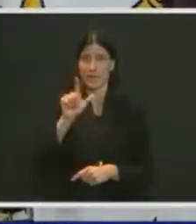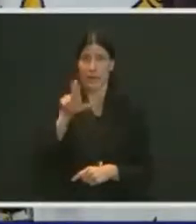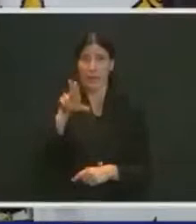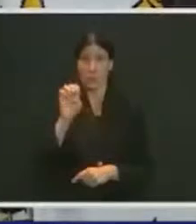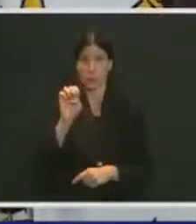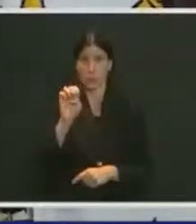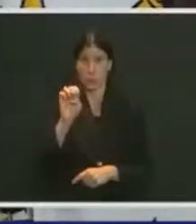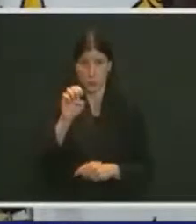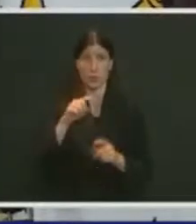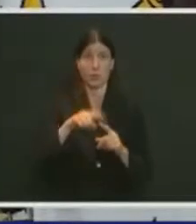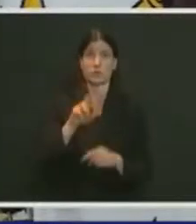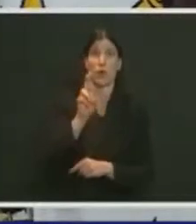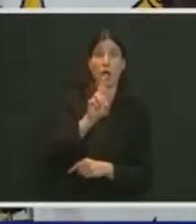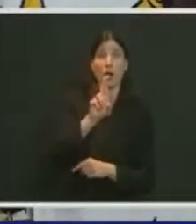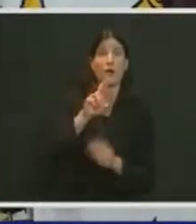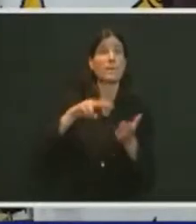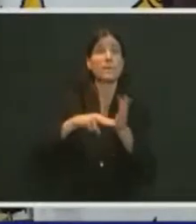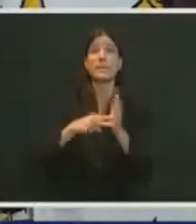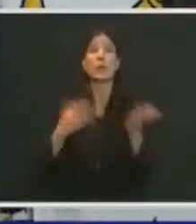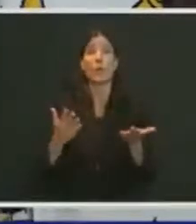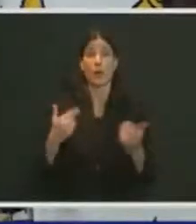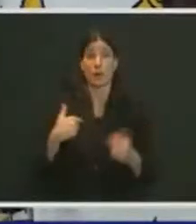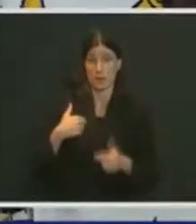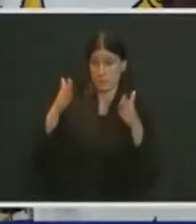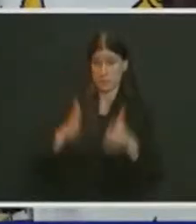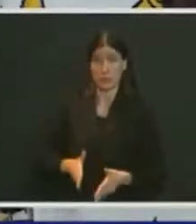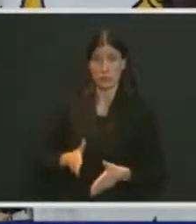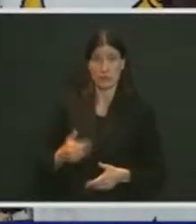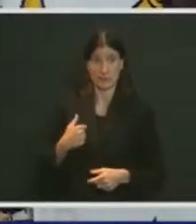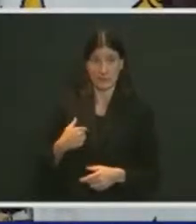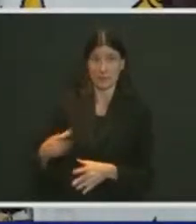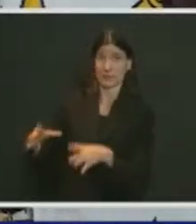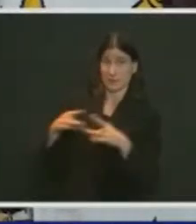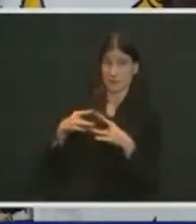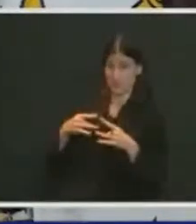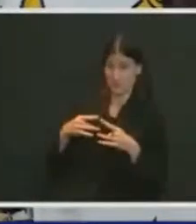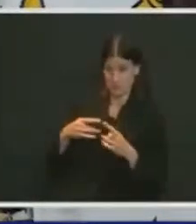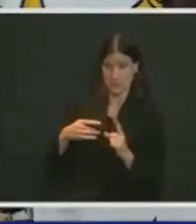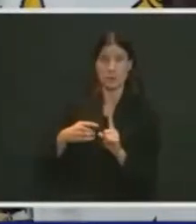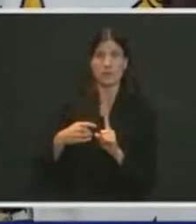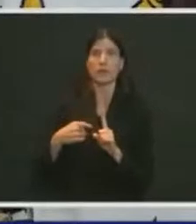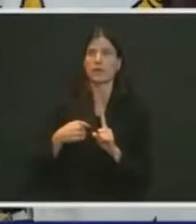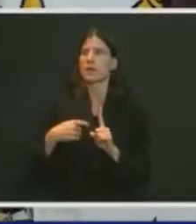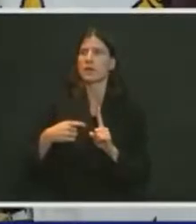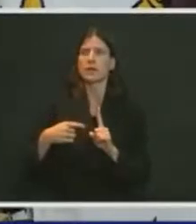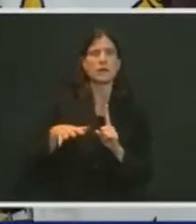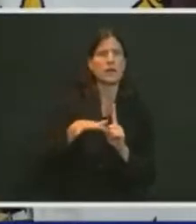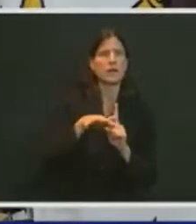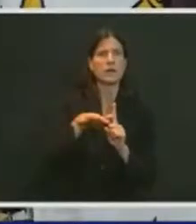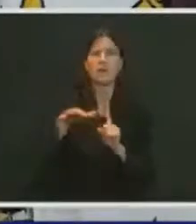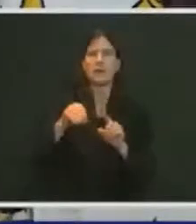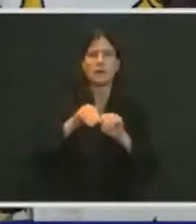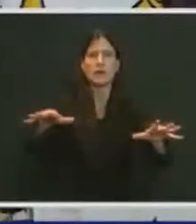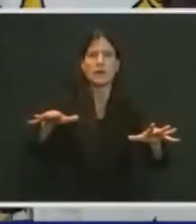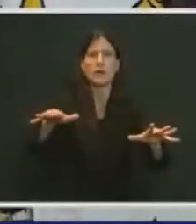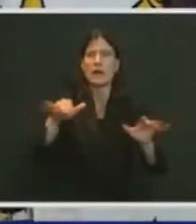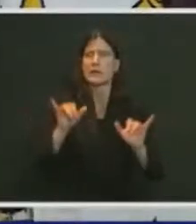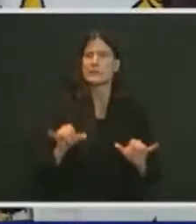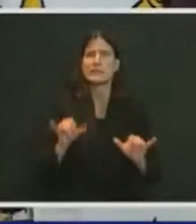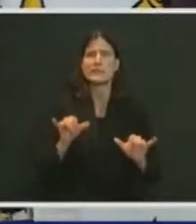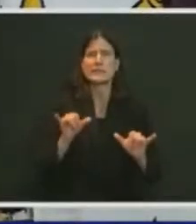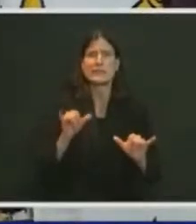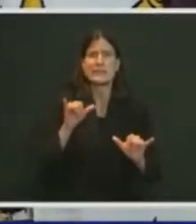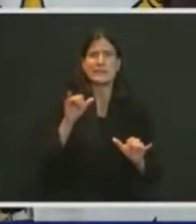our control, totally in our control. If we wear our masks, that has a big impact on the R